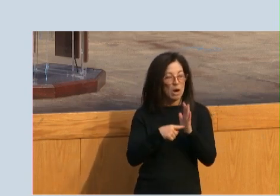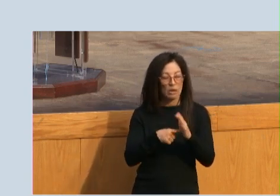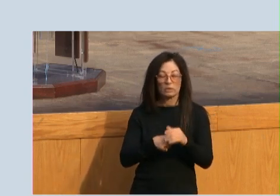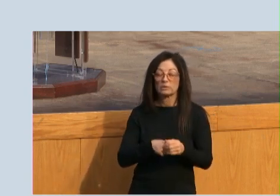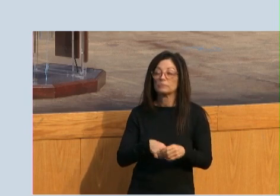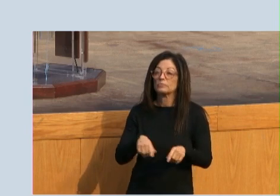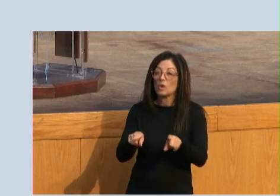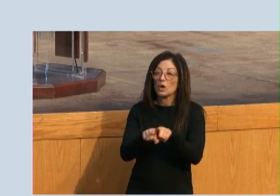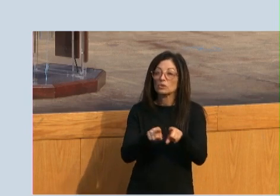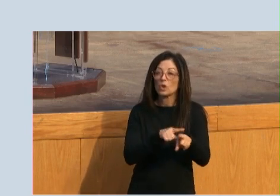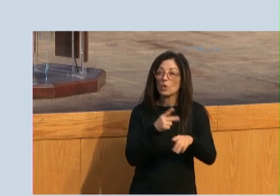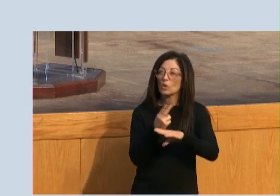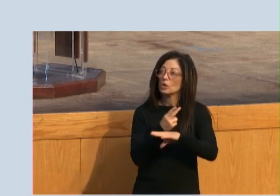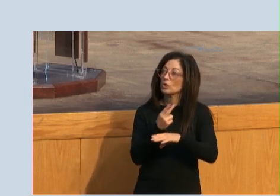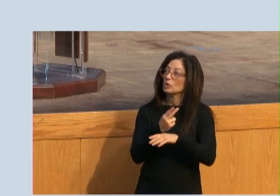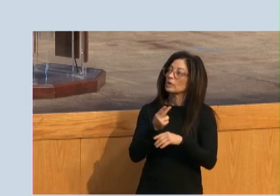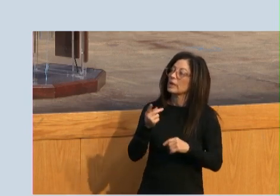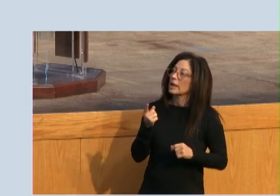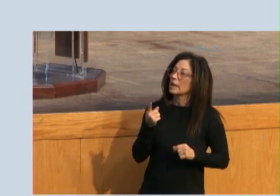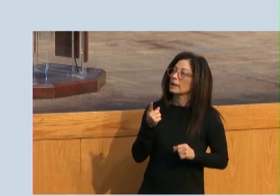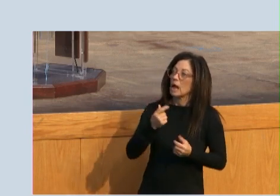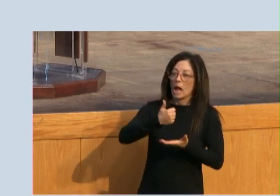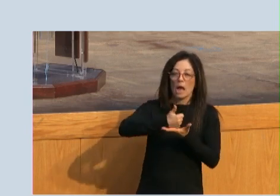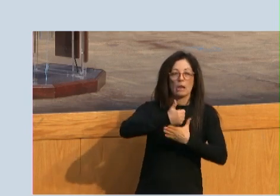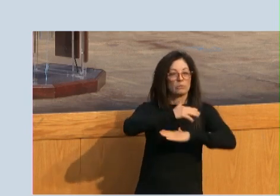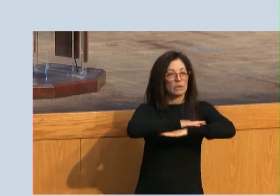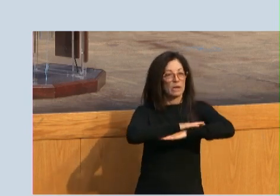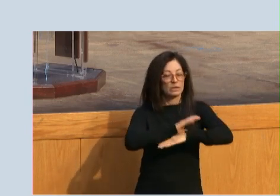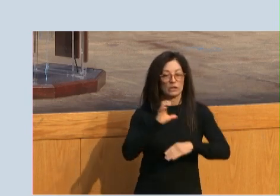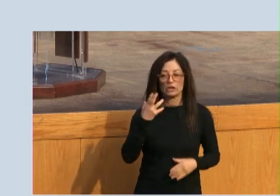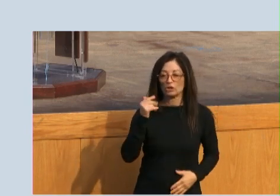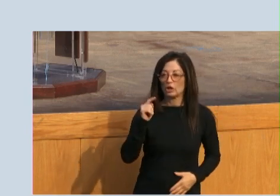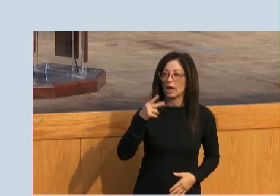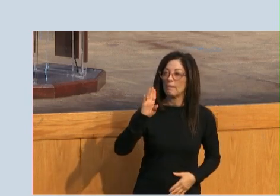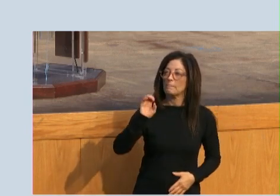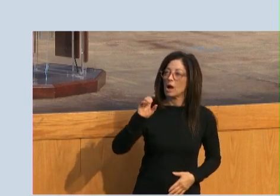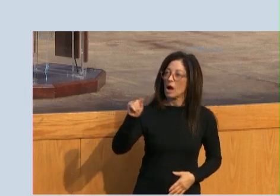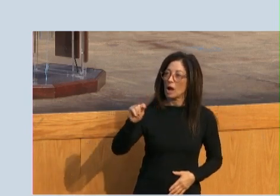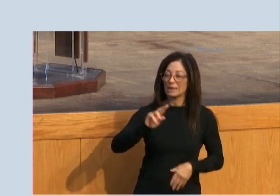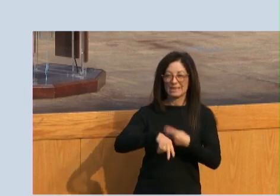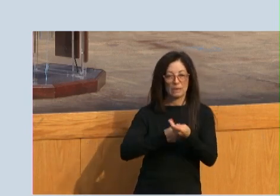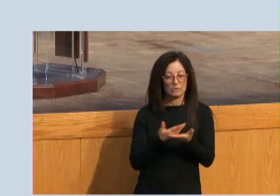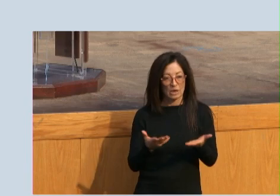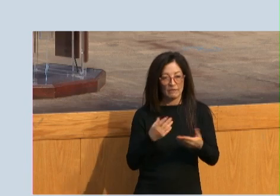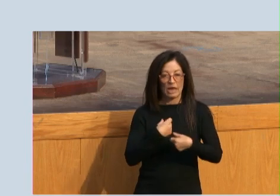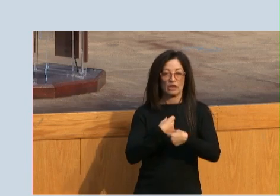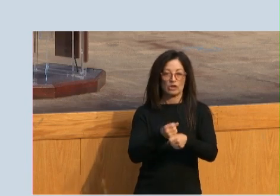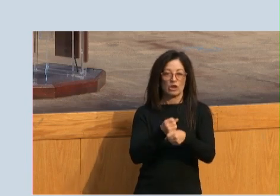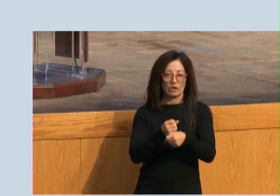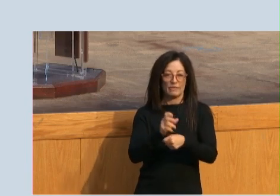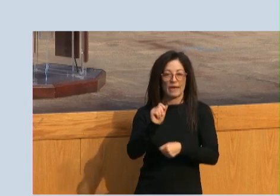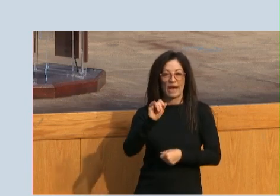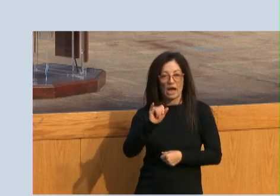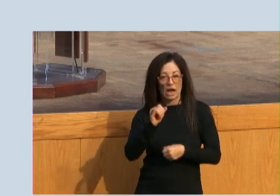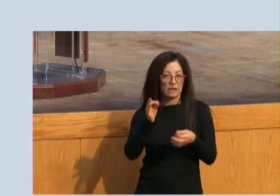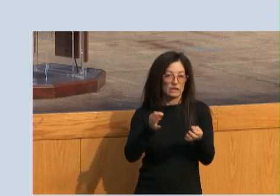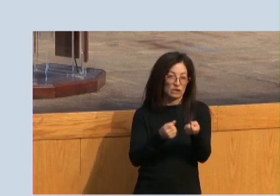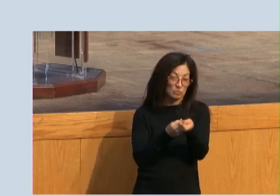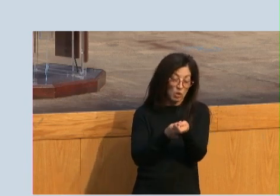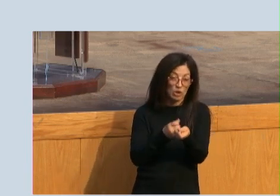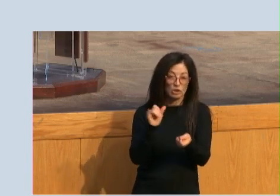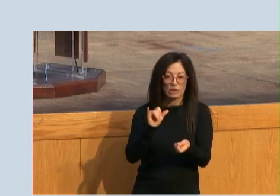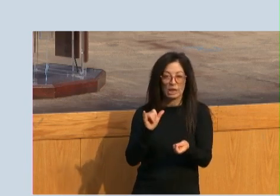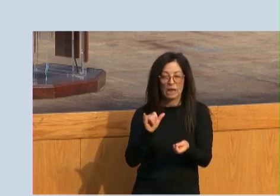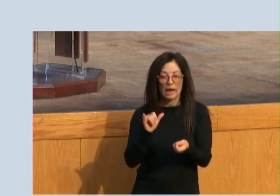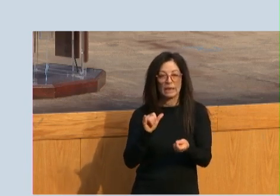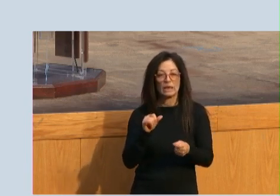time, we're also doing help desk, chatbot type stuff, as well as generative AI and decision support, just like